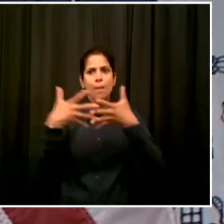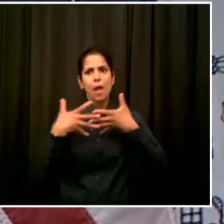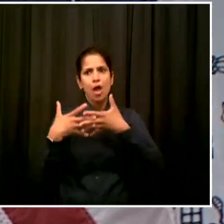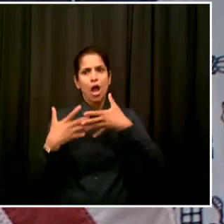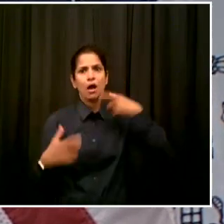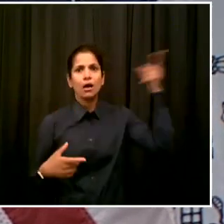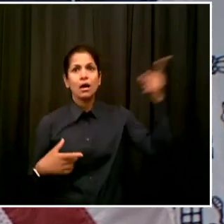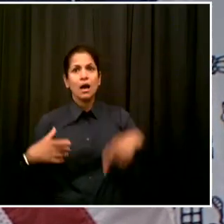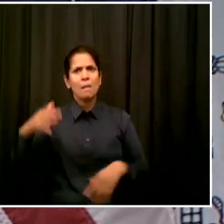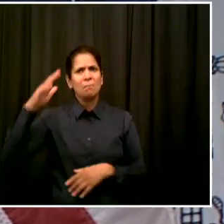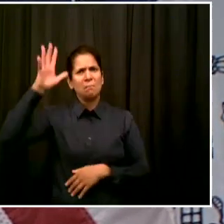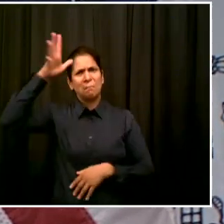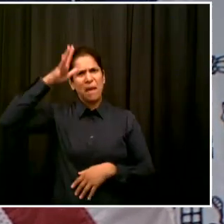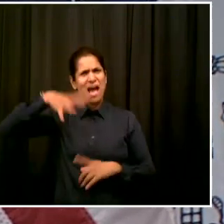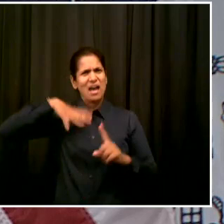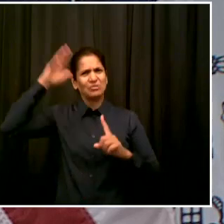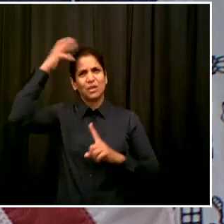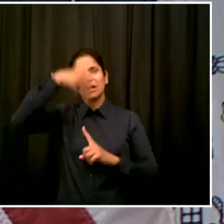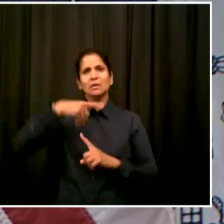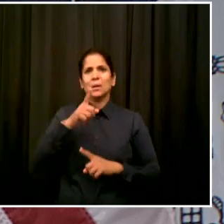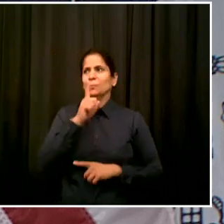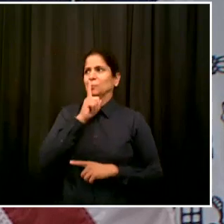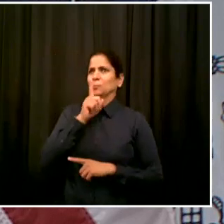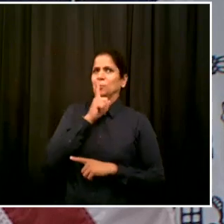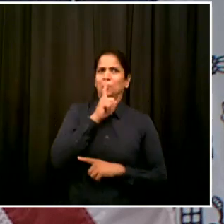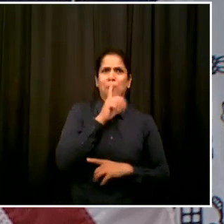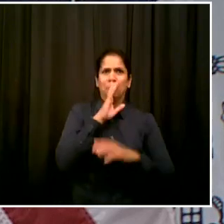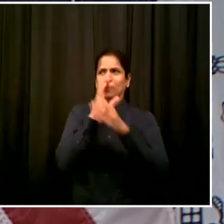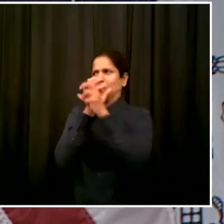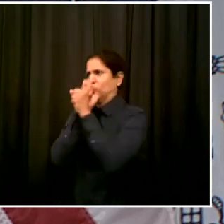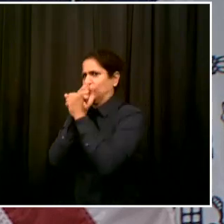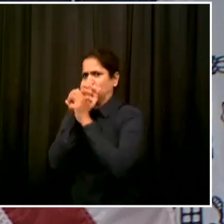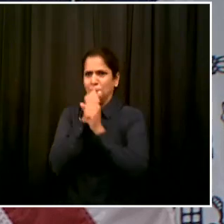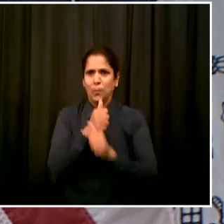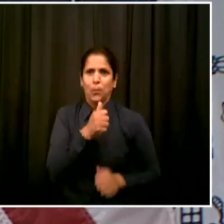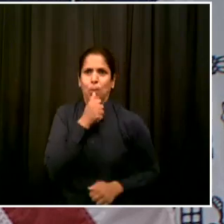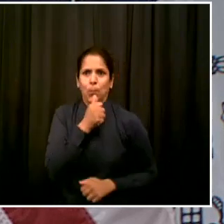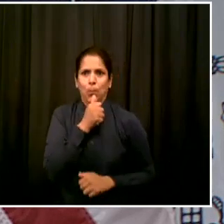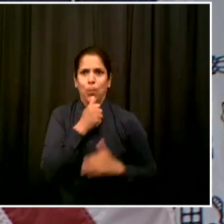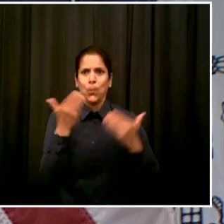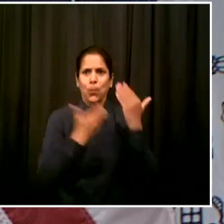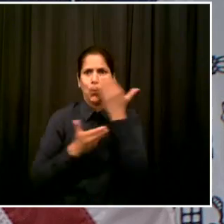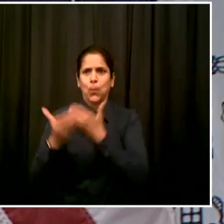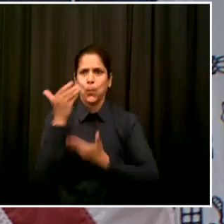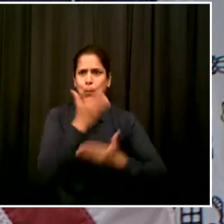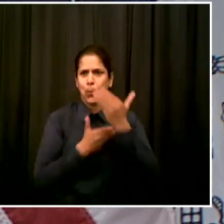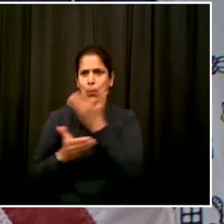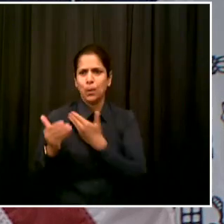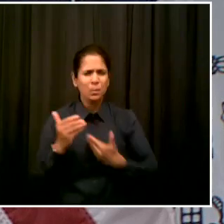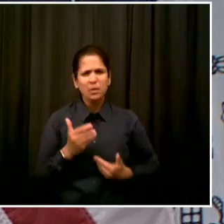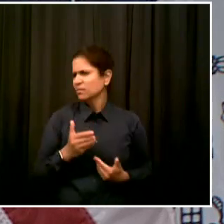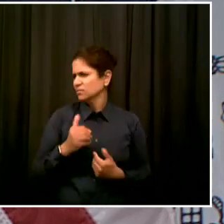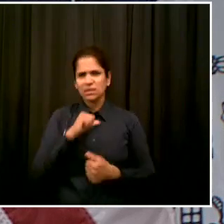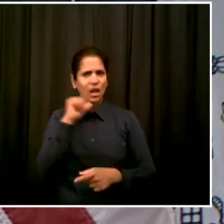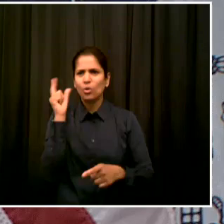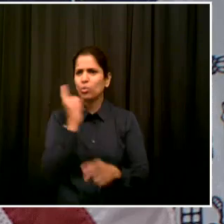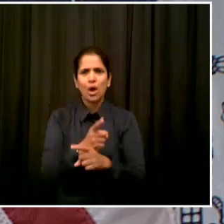information. It's been perverse, and I applaud. I didn't know they'd done that. I applaud the Supreme Court.